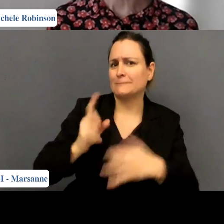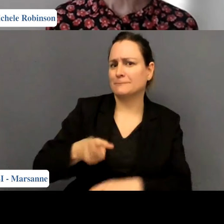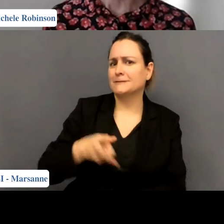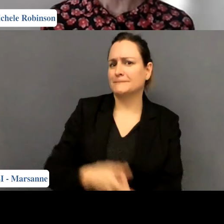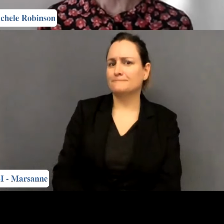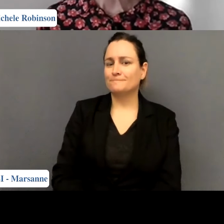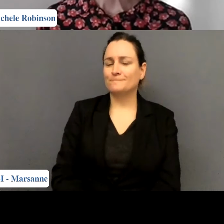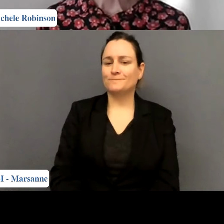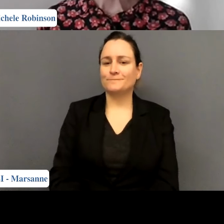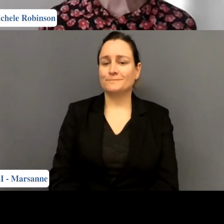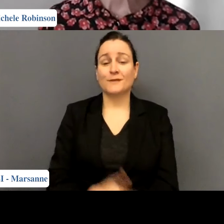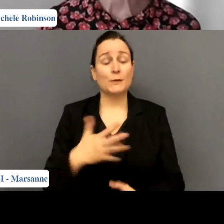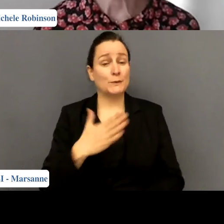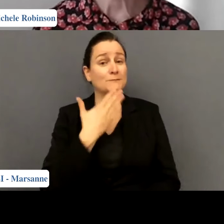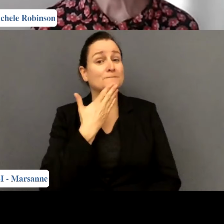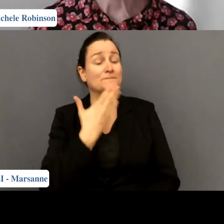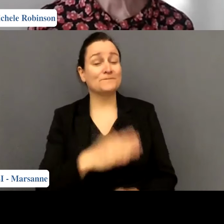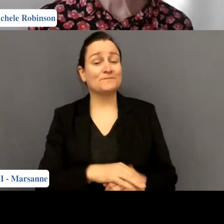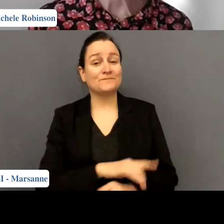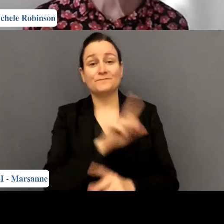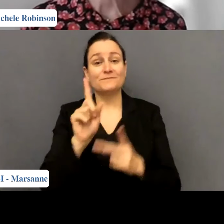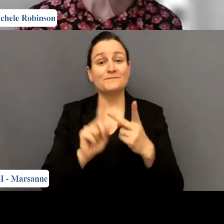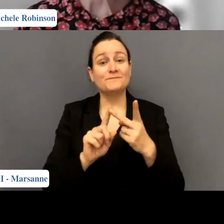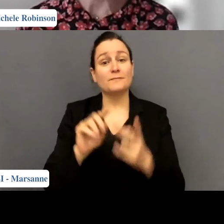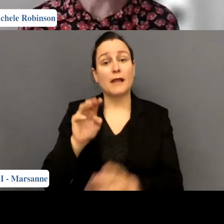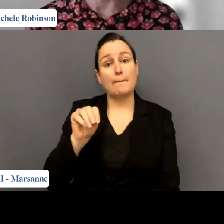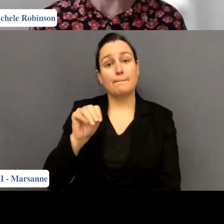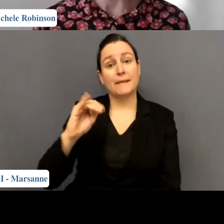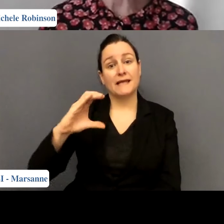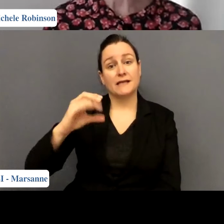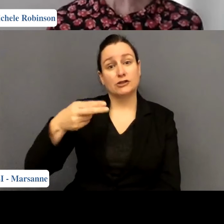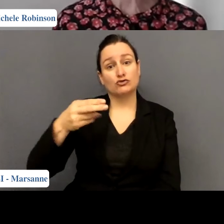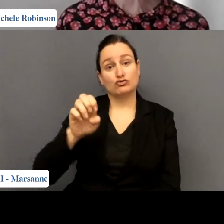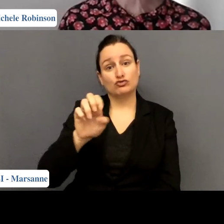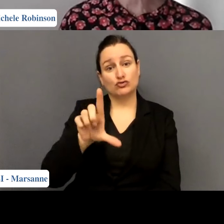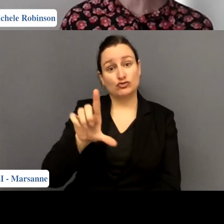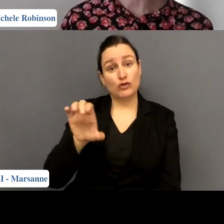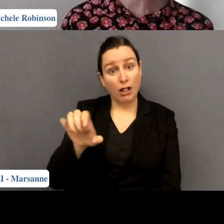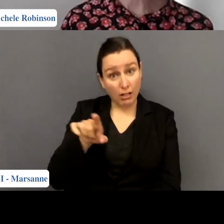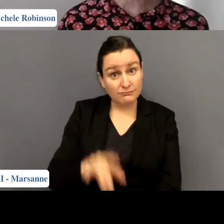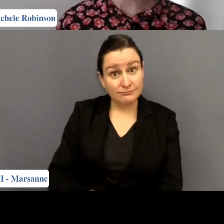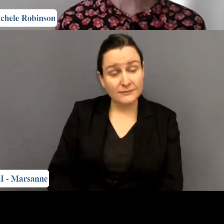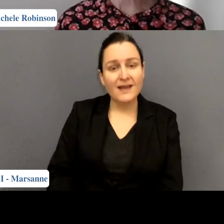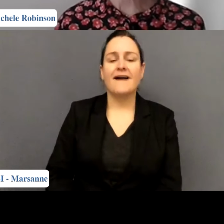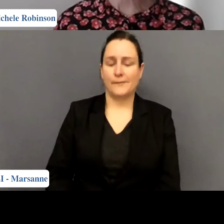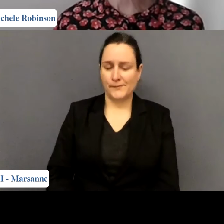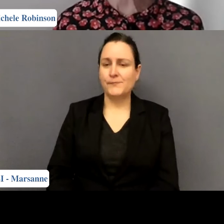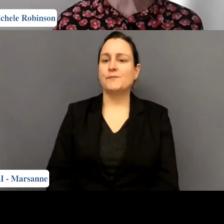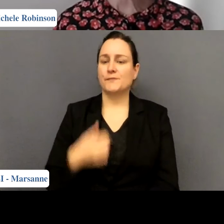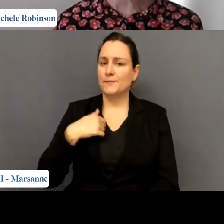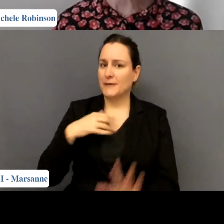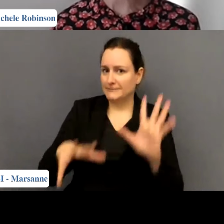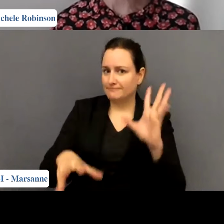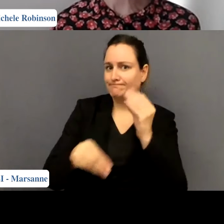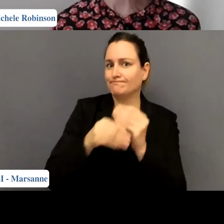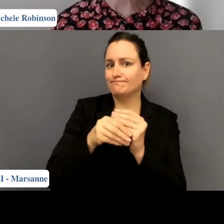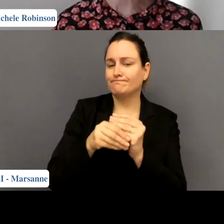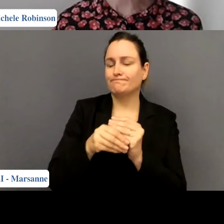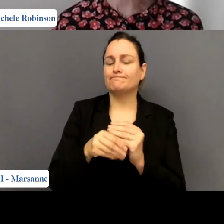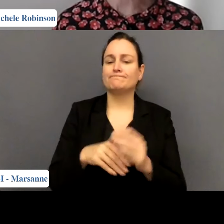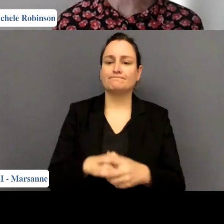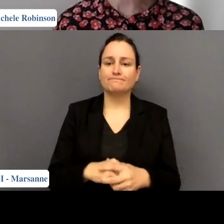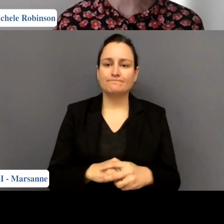Great, thank you. Michele, would you like to add to that? I will, thanks, Padma. And just building on what Tara said, I think one of the really prime